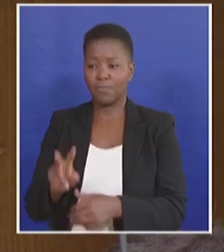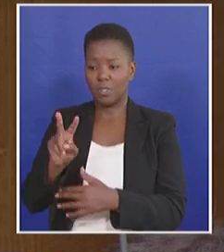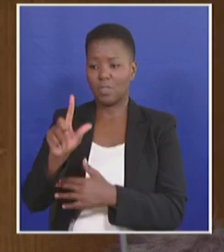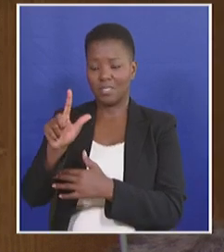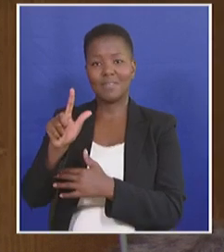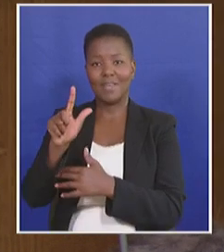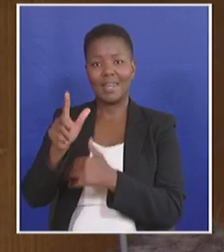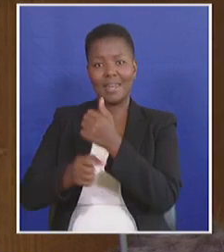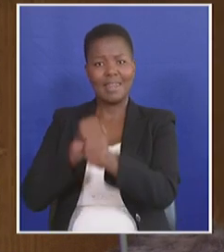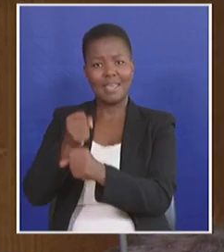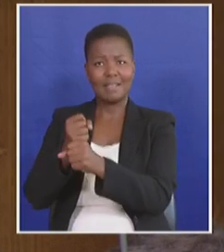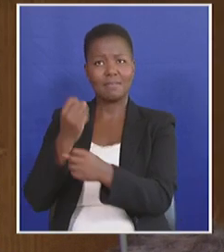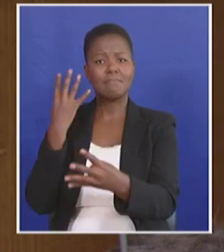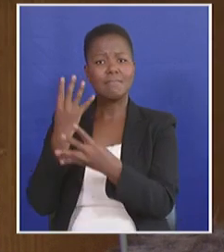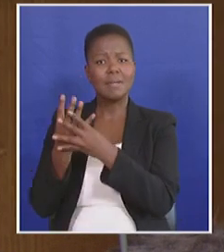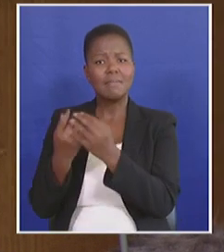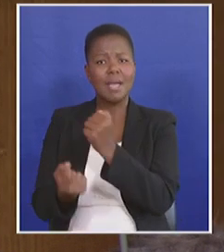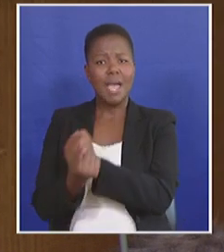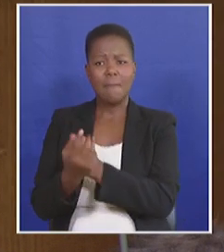crime committed